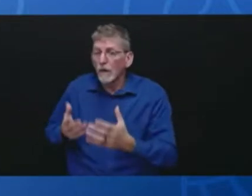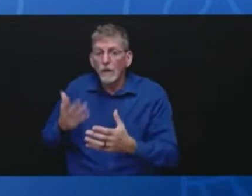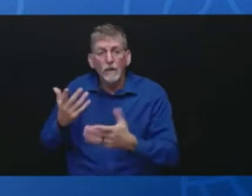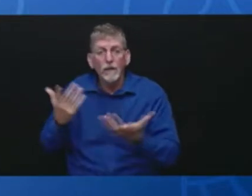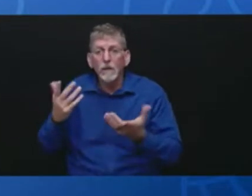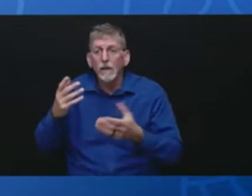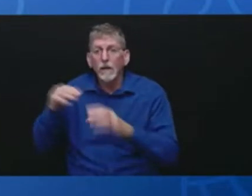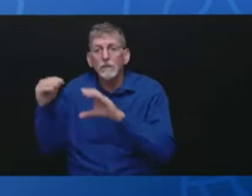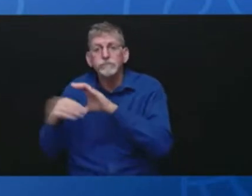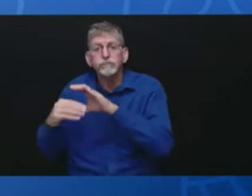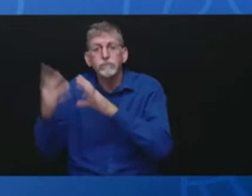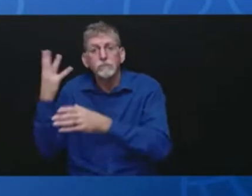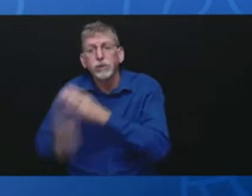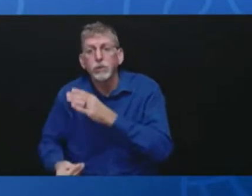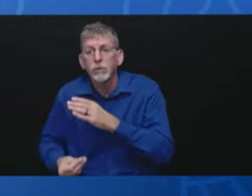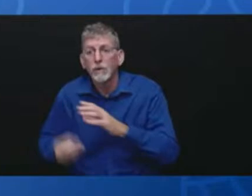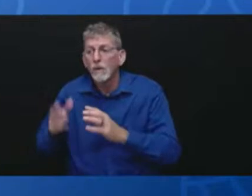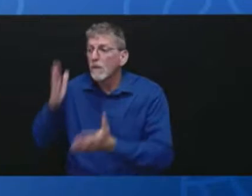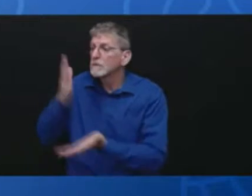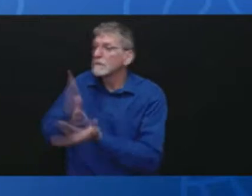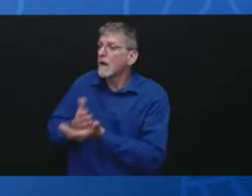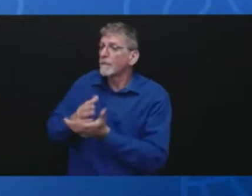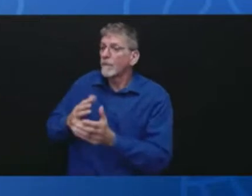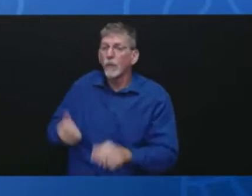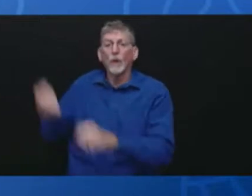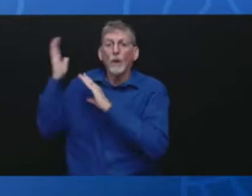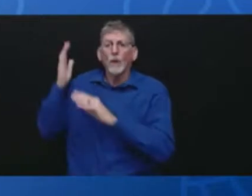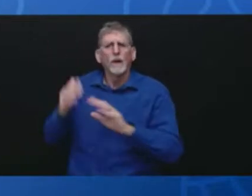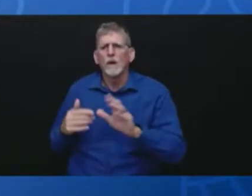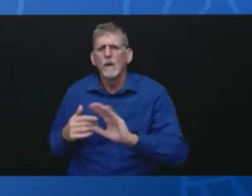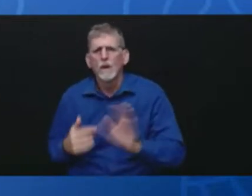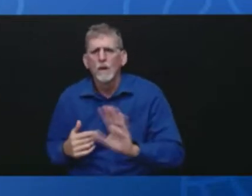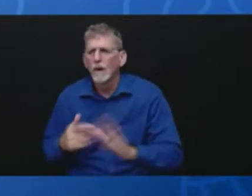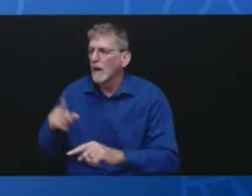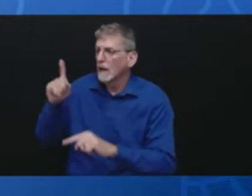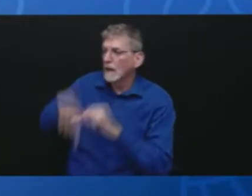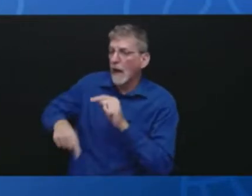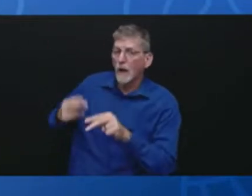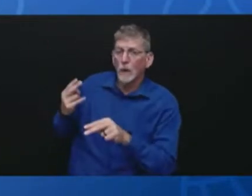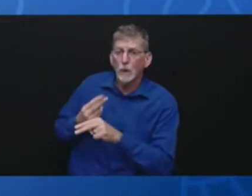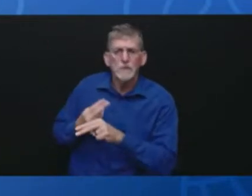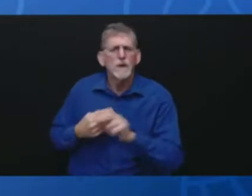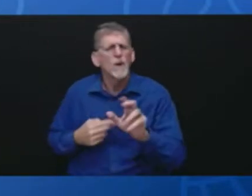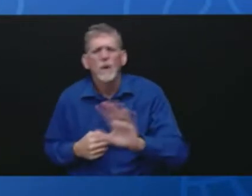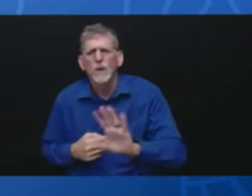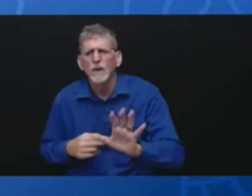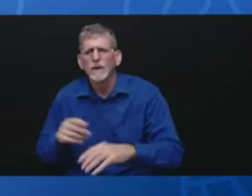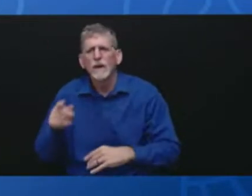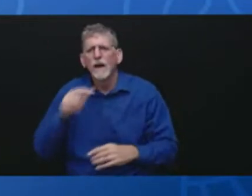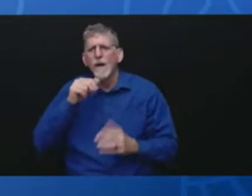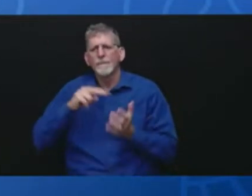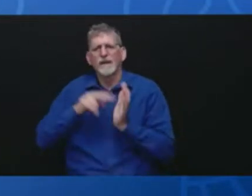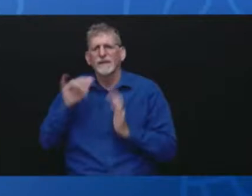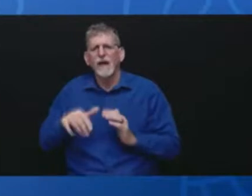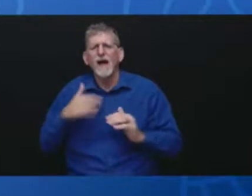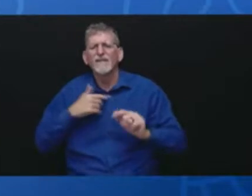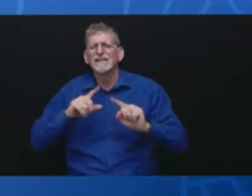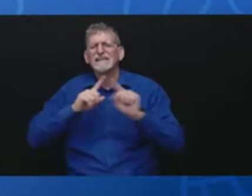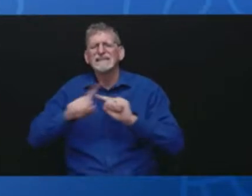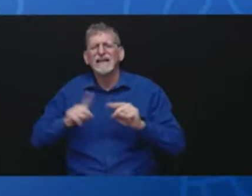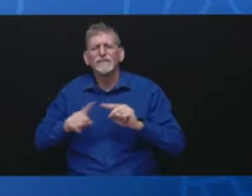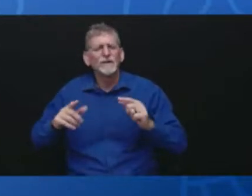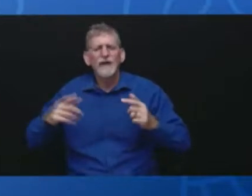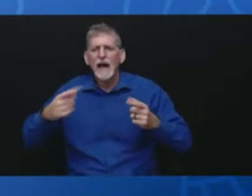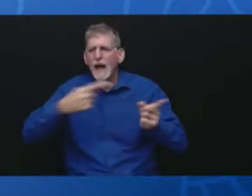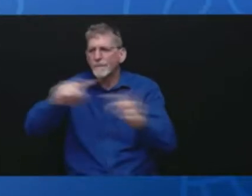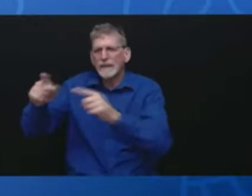becomes something that we can't use. So I would just remind you that there's a variety of dynamics that are occurring when it